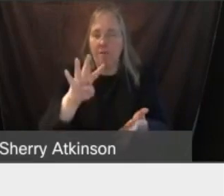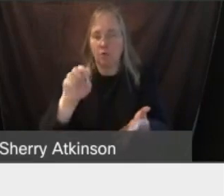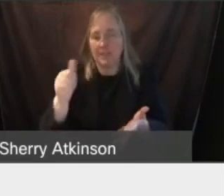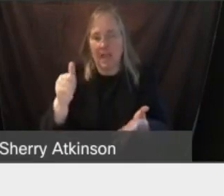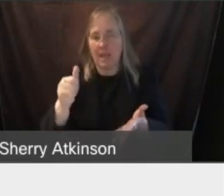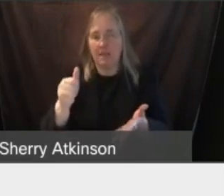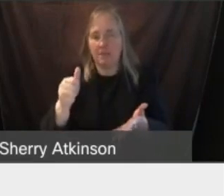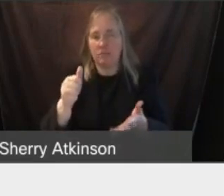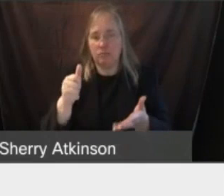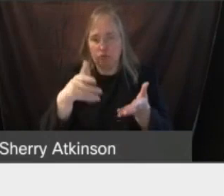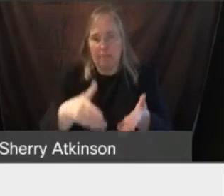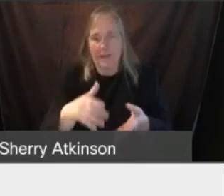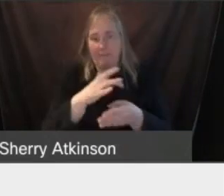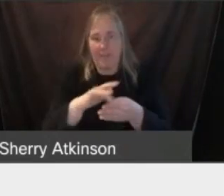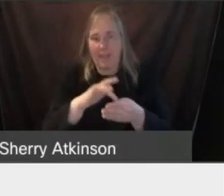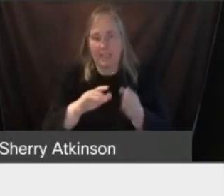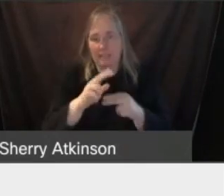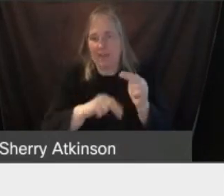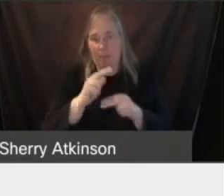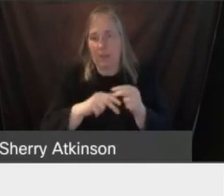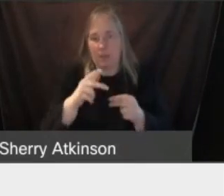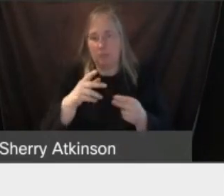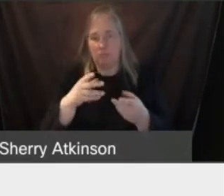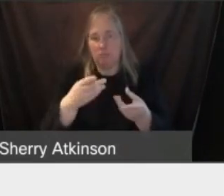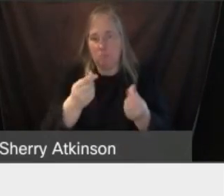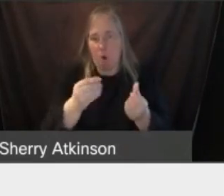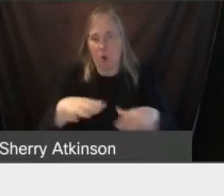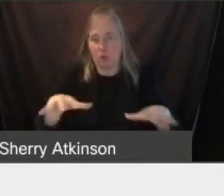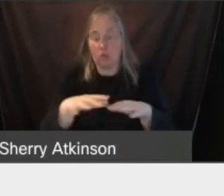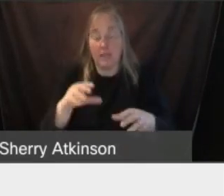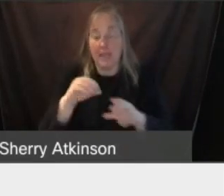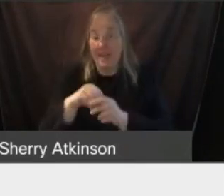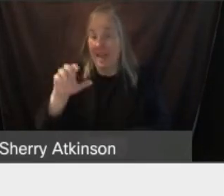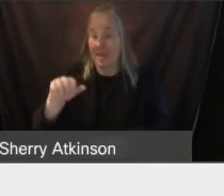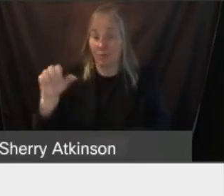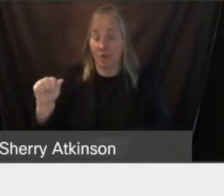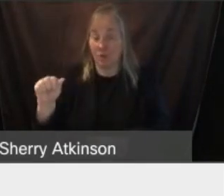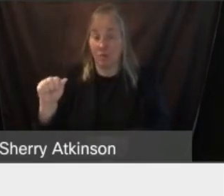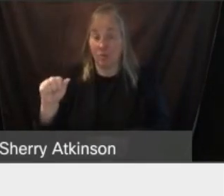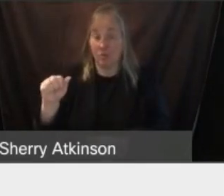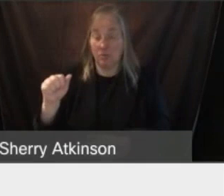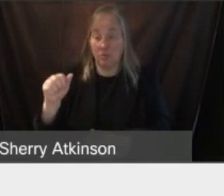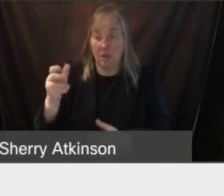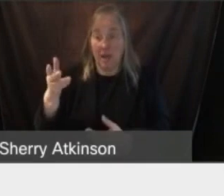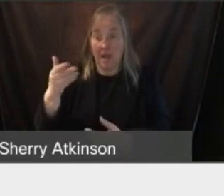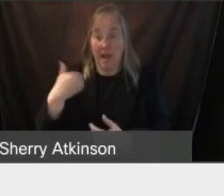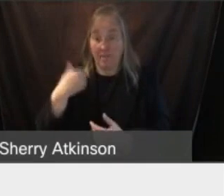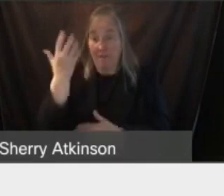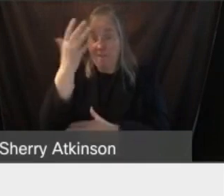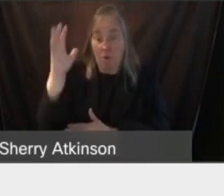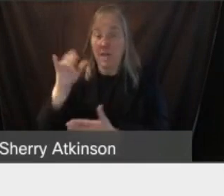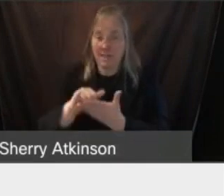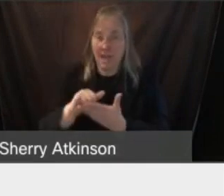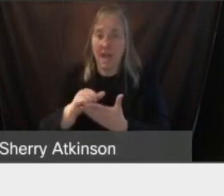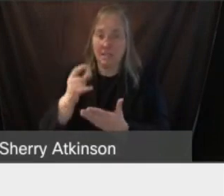development parcels. Because in Anne Arundel anyway, the presence of forest is becoming one of the biggest